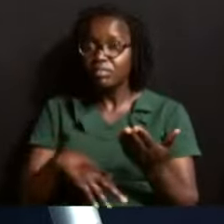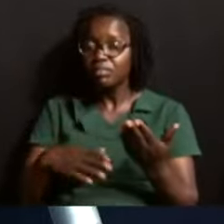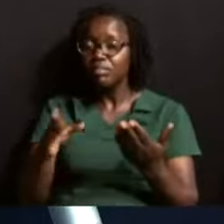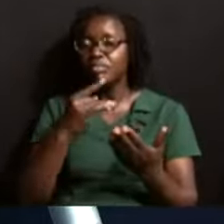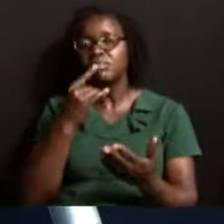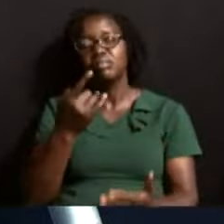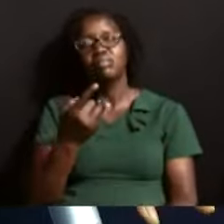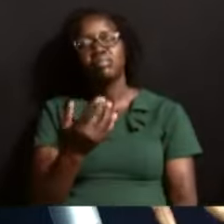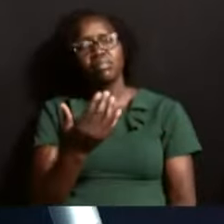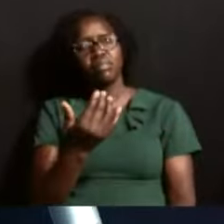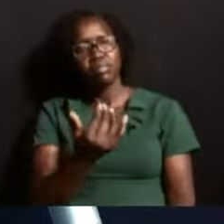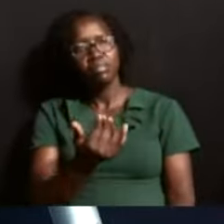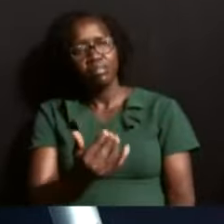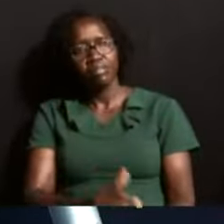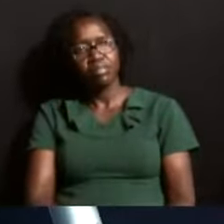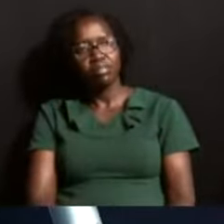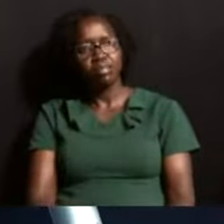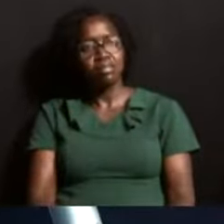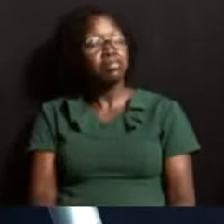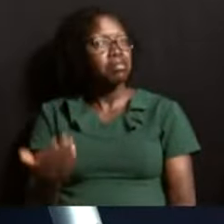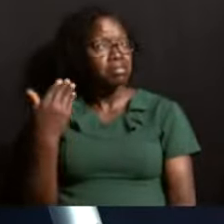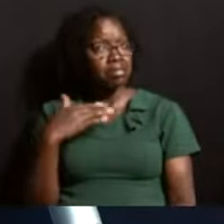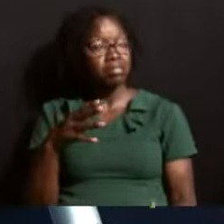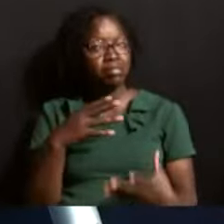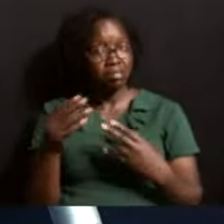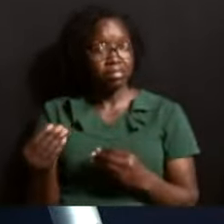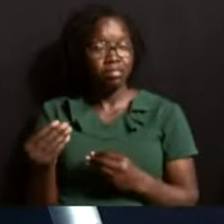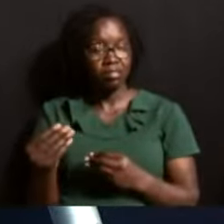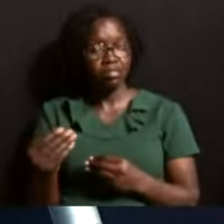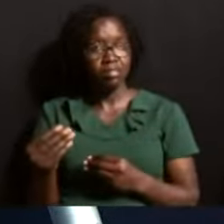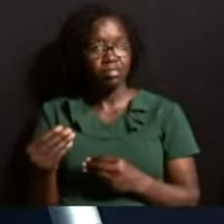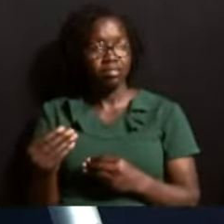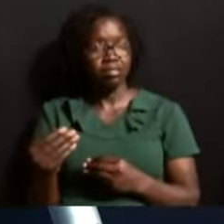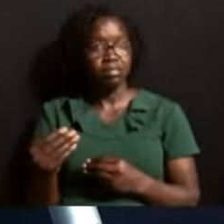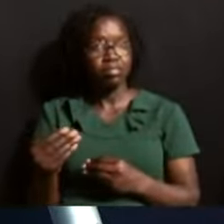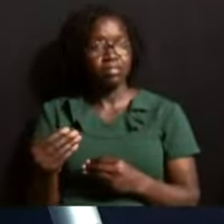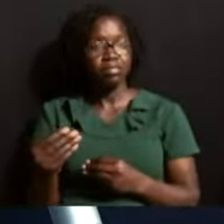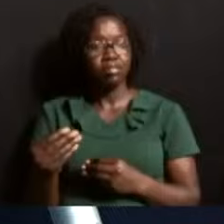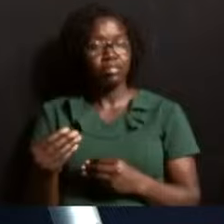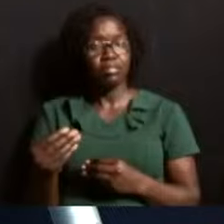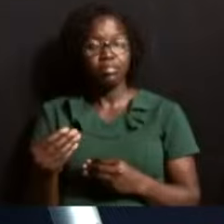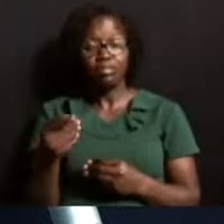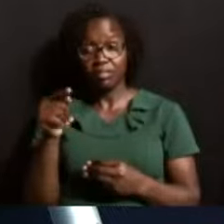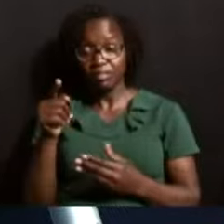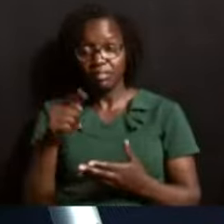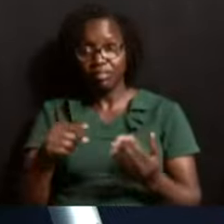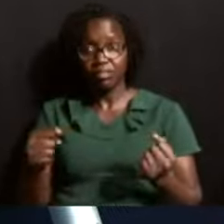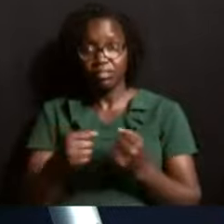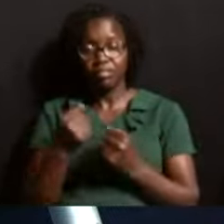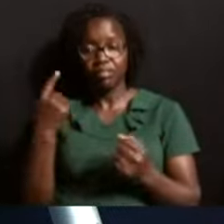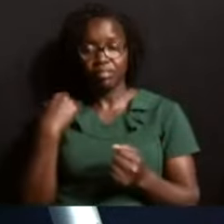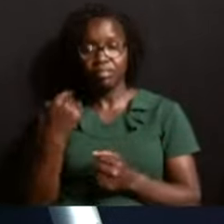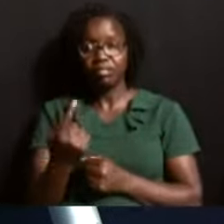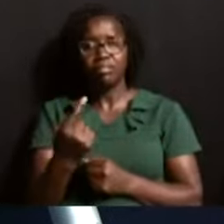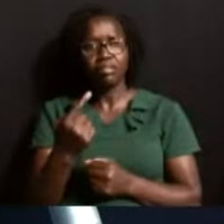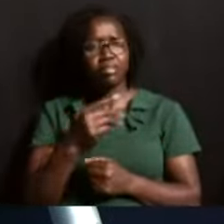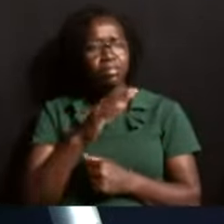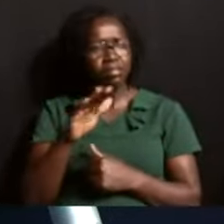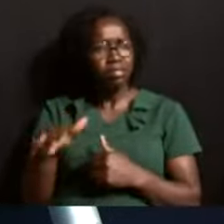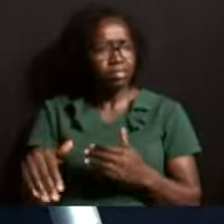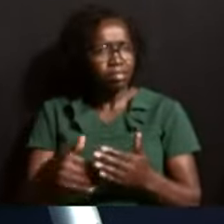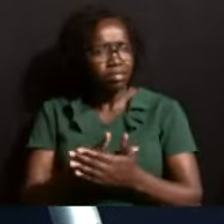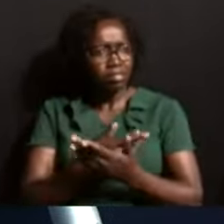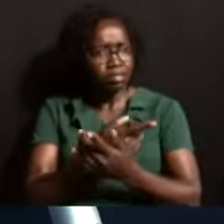them, now, because you don't want to move, here is what will happen. Number one, all of you